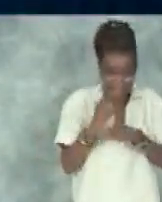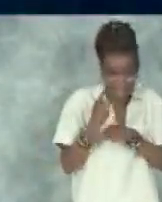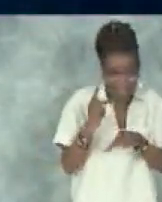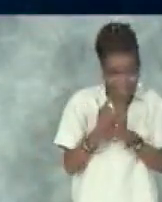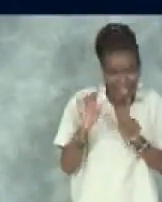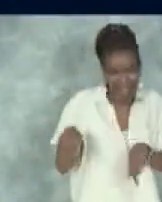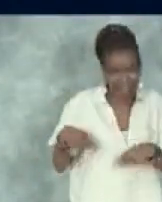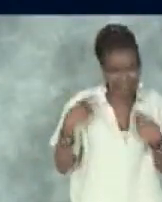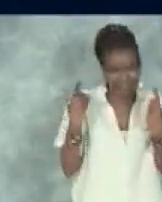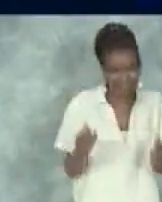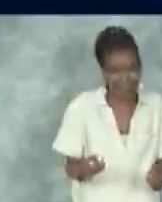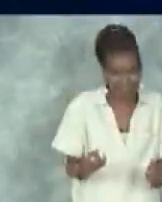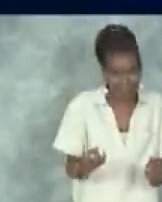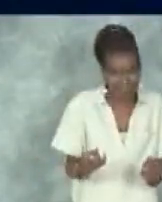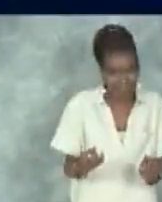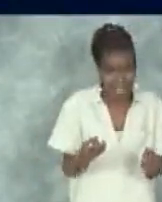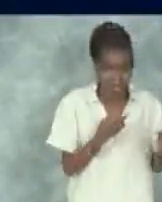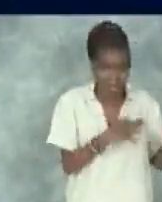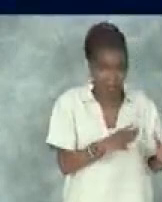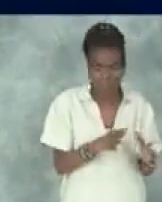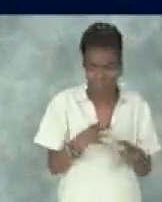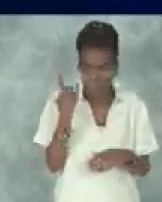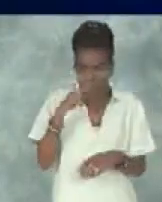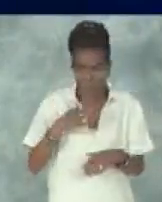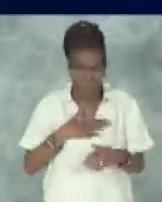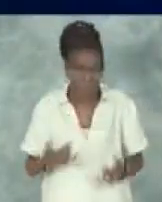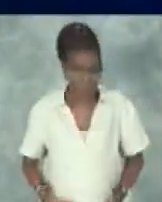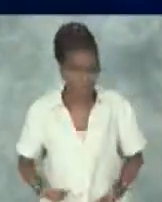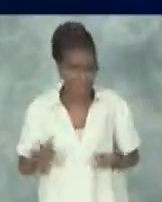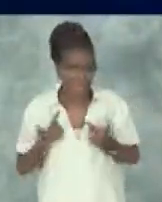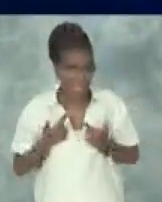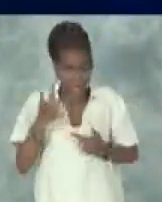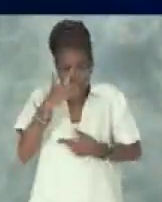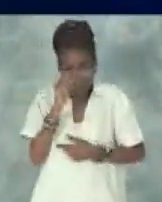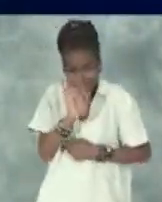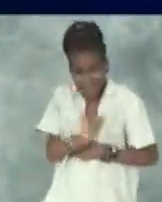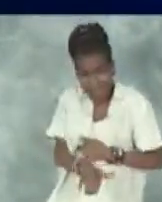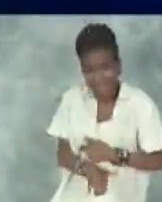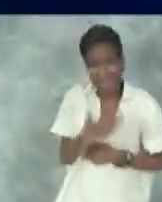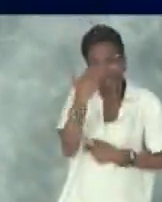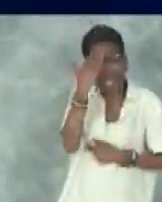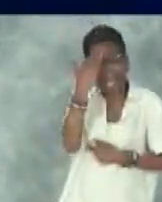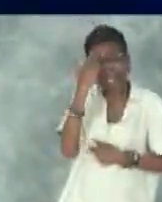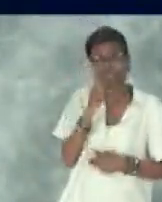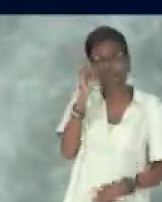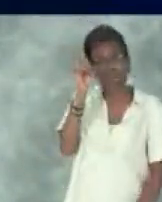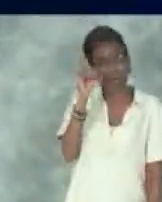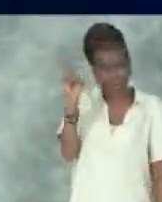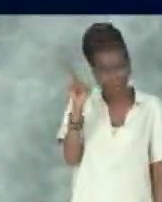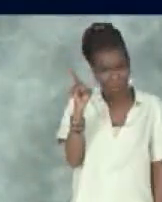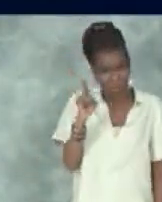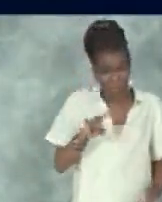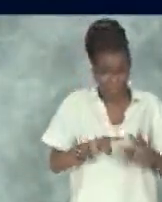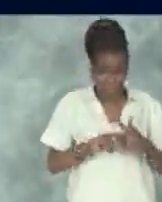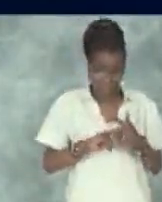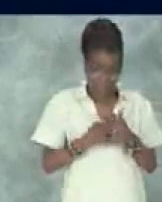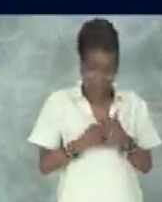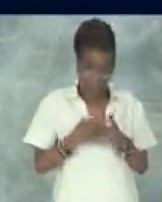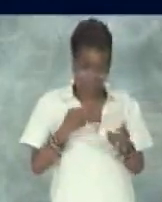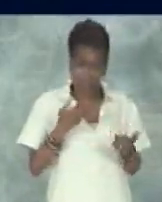and how he made ways for me, and because of that, I know that he that has begun a good work,